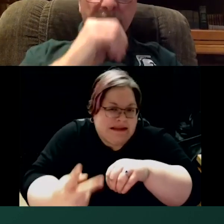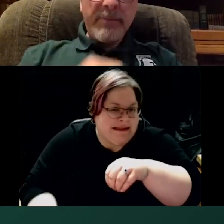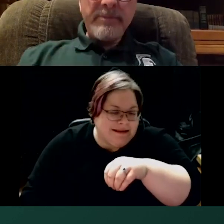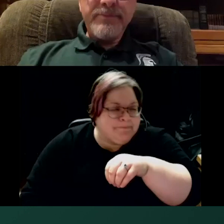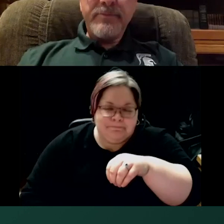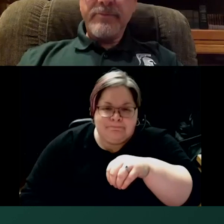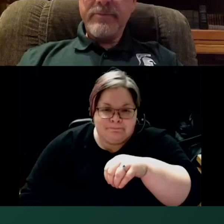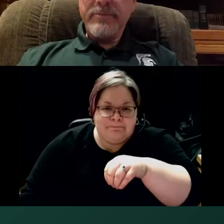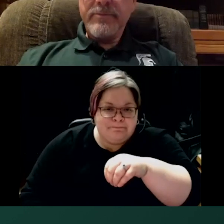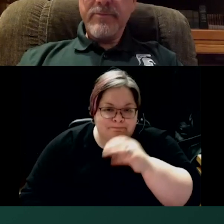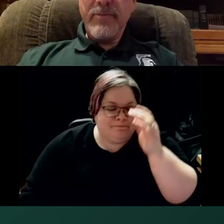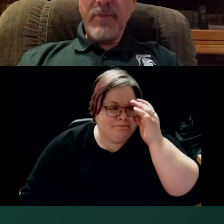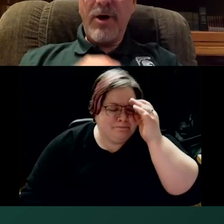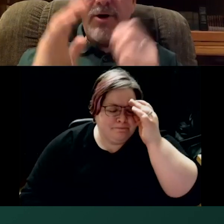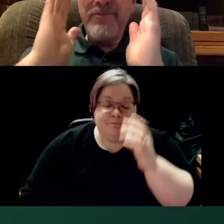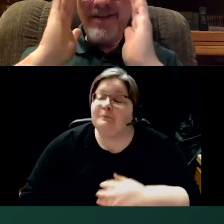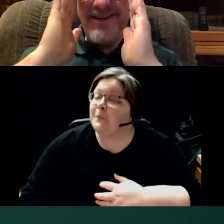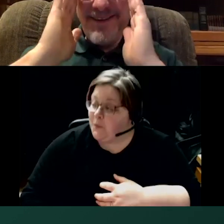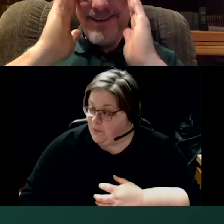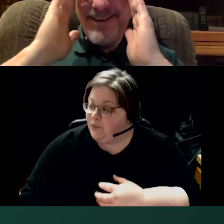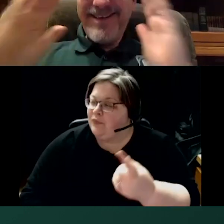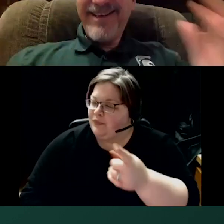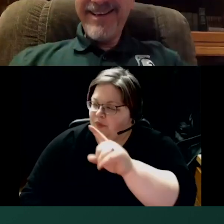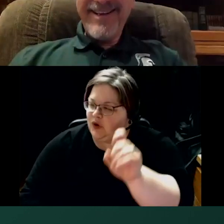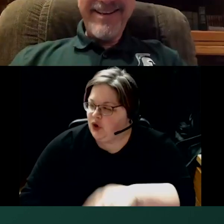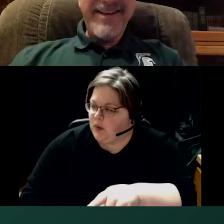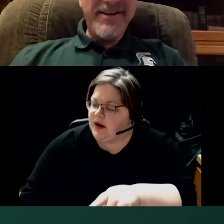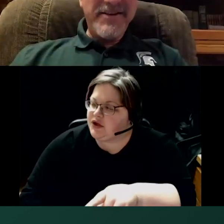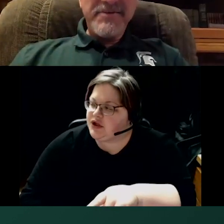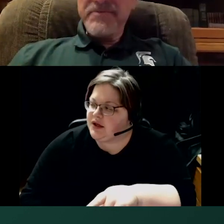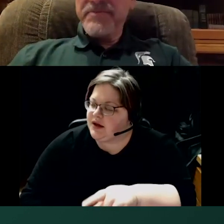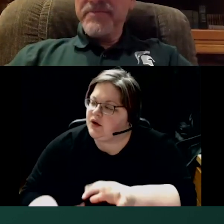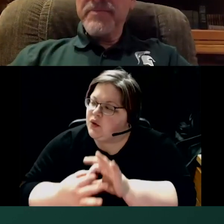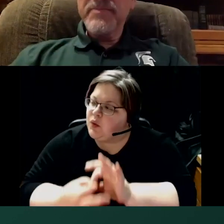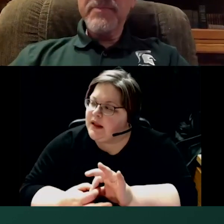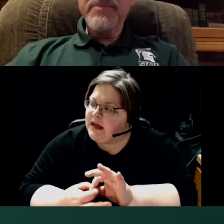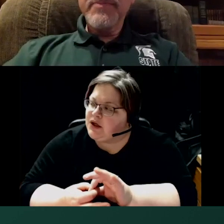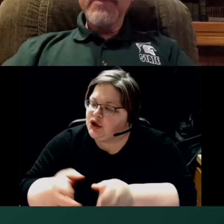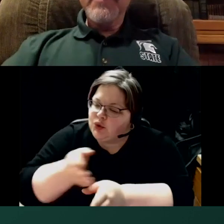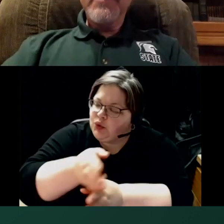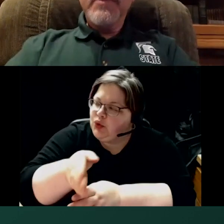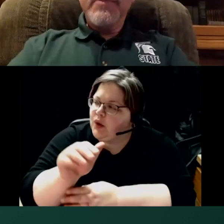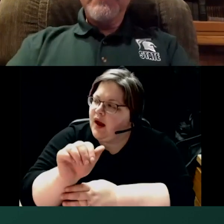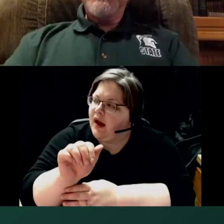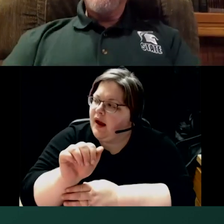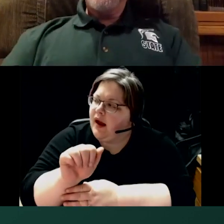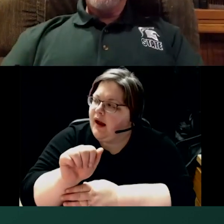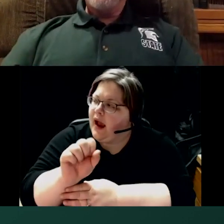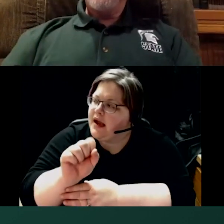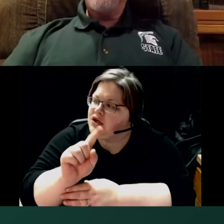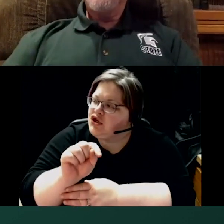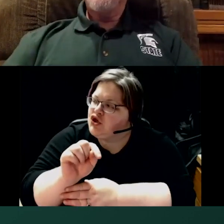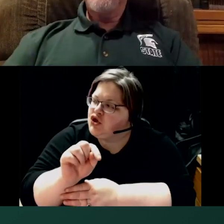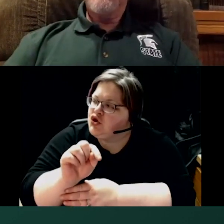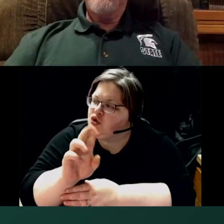Here's an interesting question about getting involved in astronomy. How can the public become involved in finding near Earth